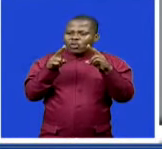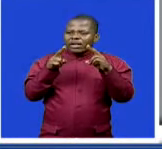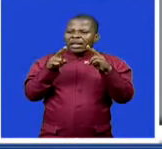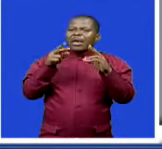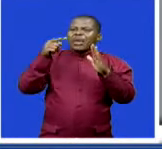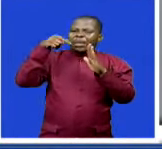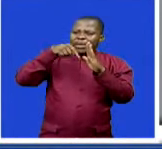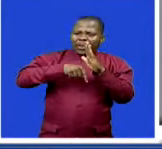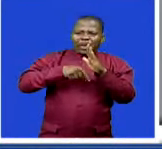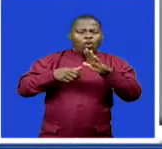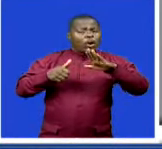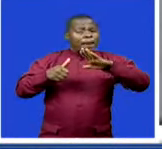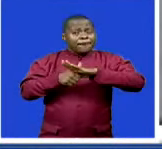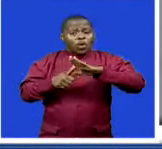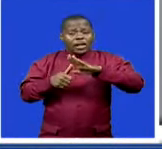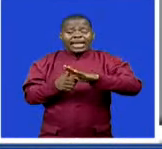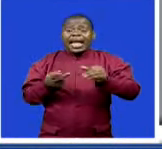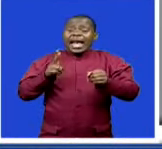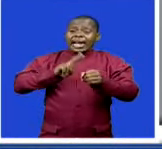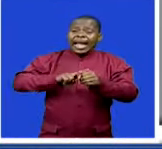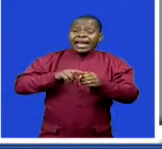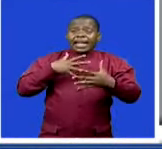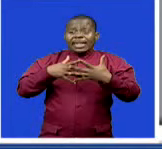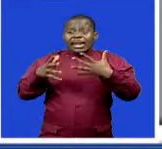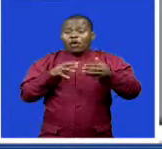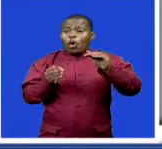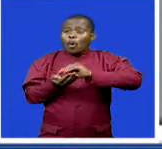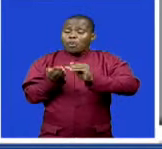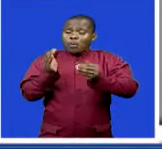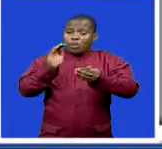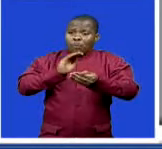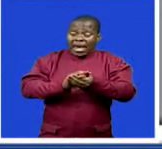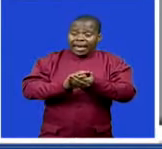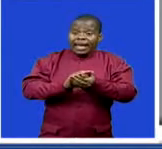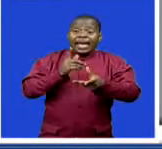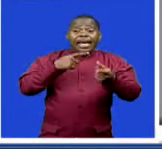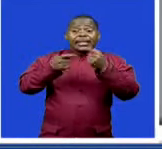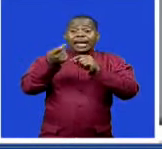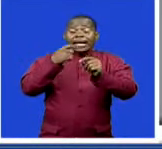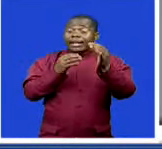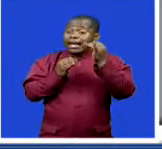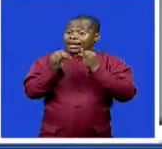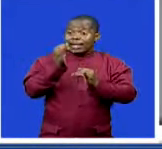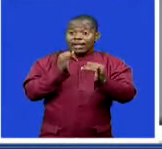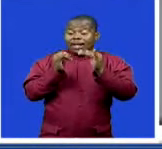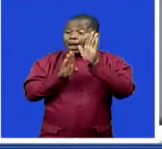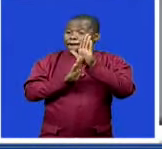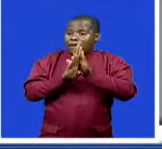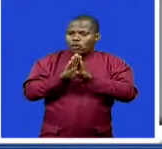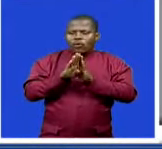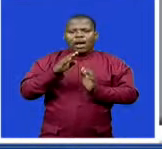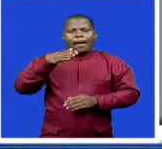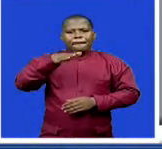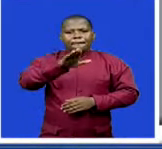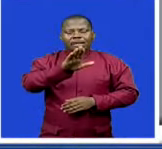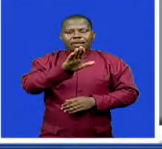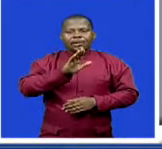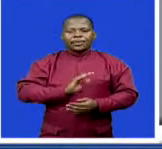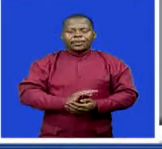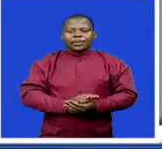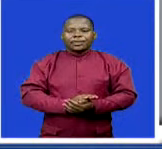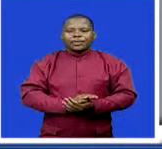they want it to comfortably be a net exporter in full consideration of all imports in goods